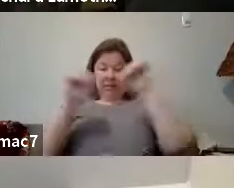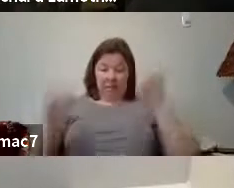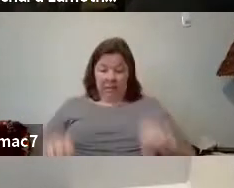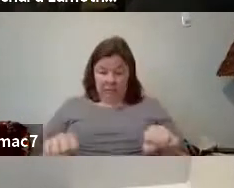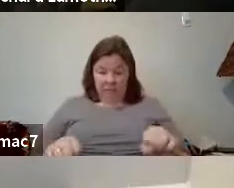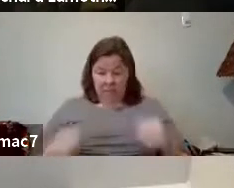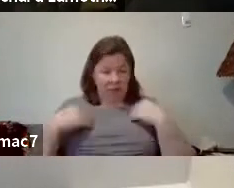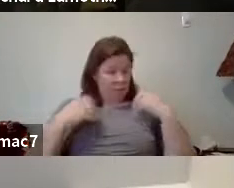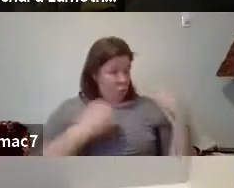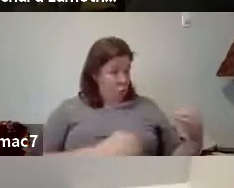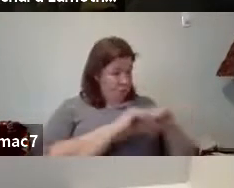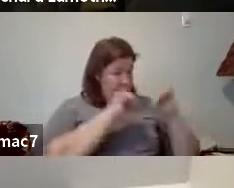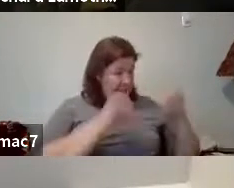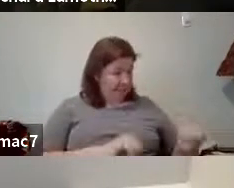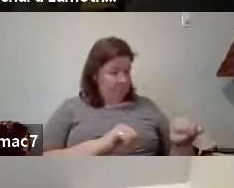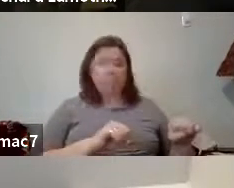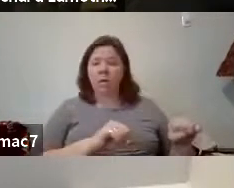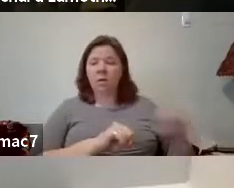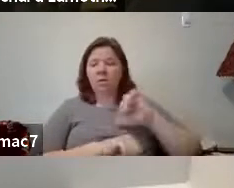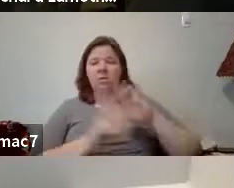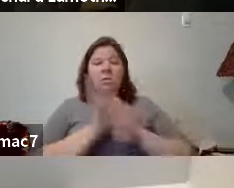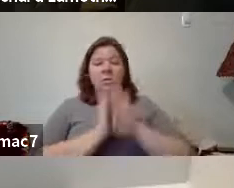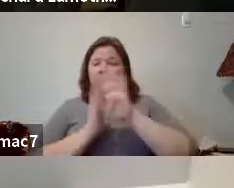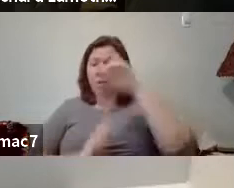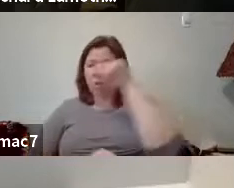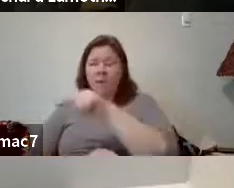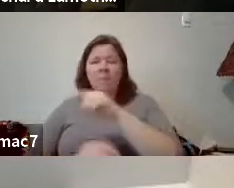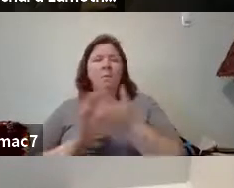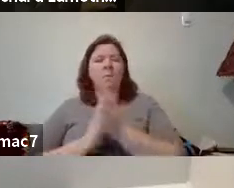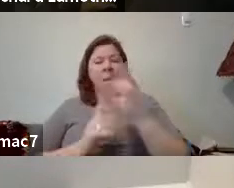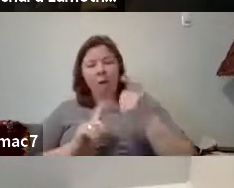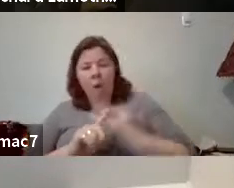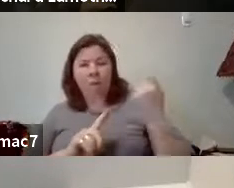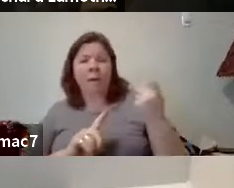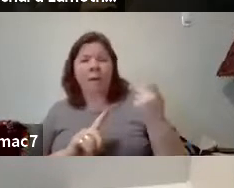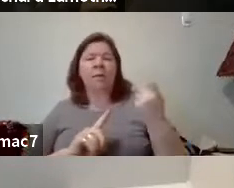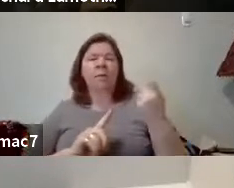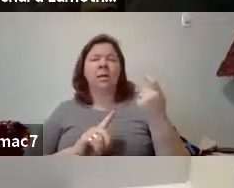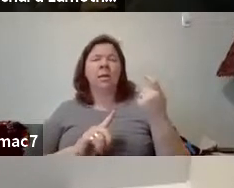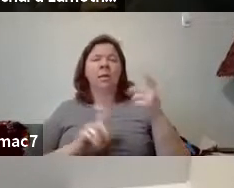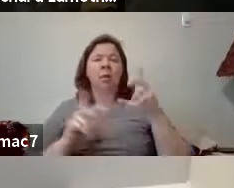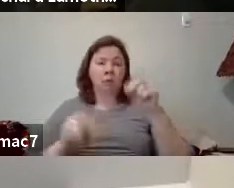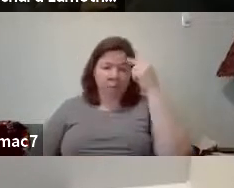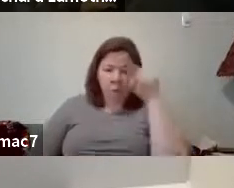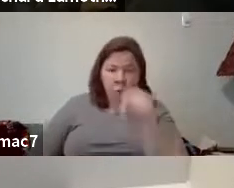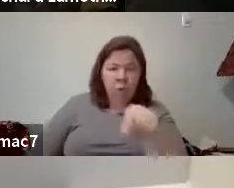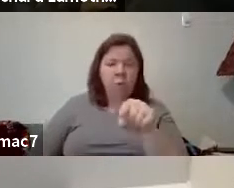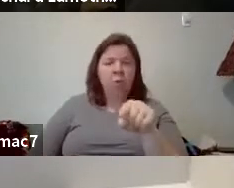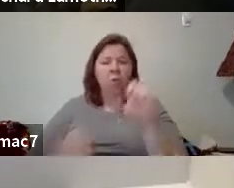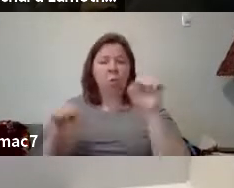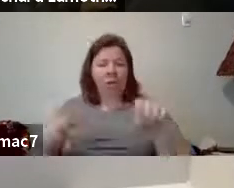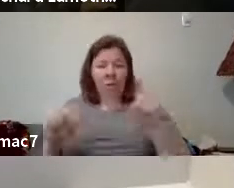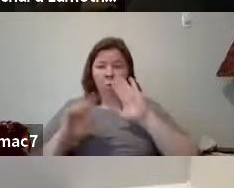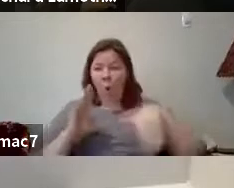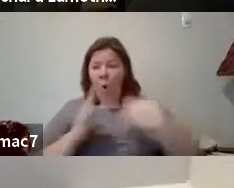no system. And so it's automation, it's done for you, it's all those kind of things put